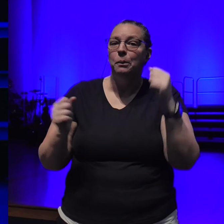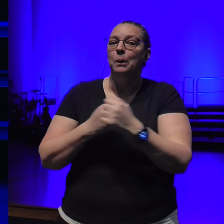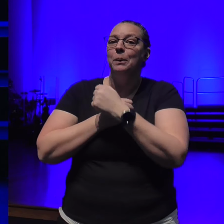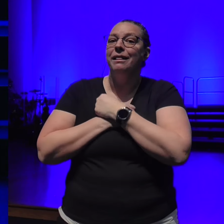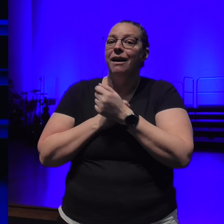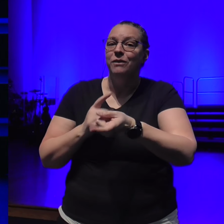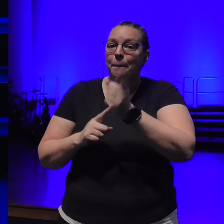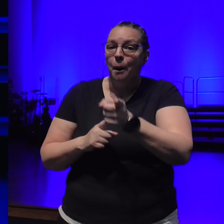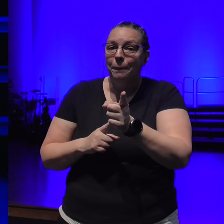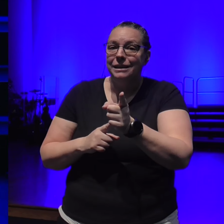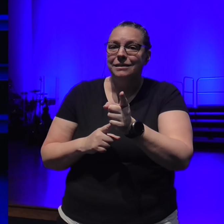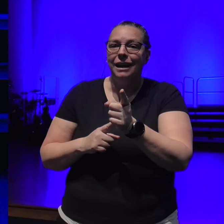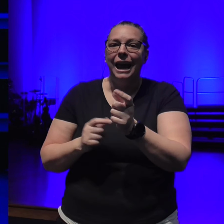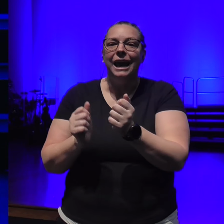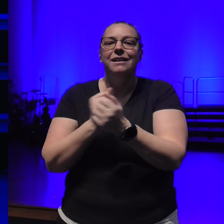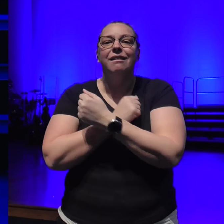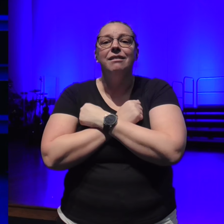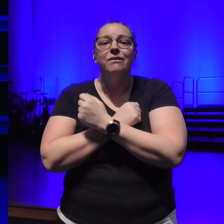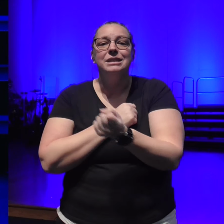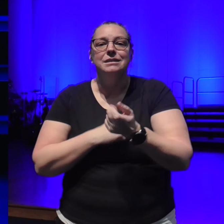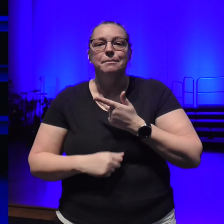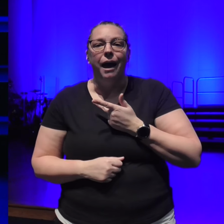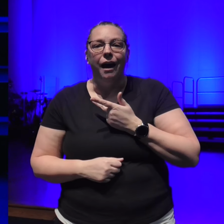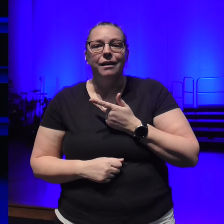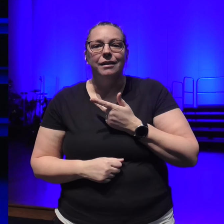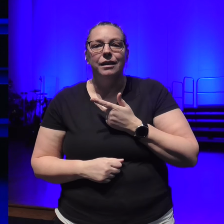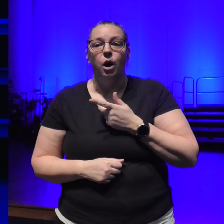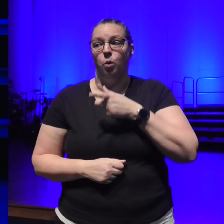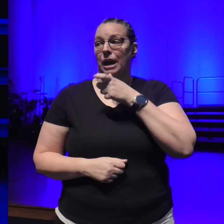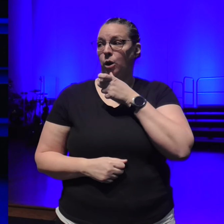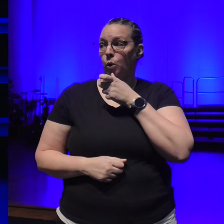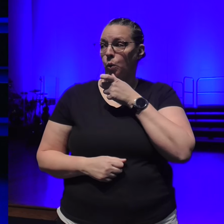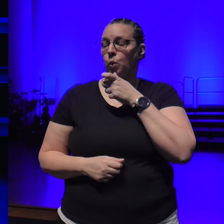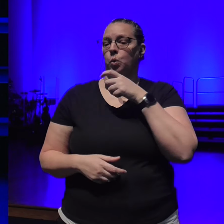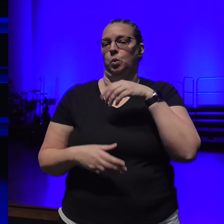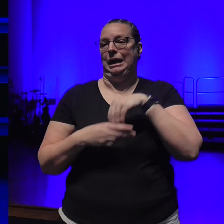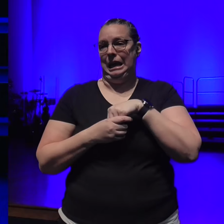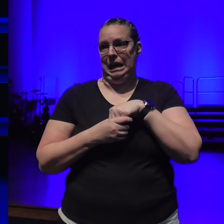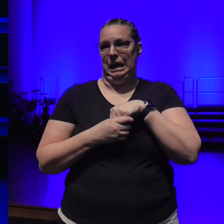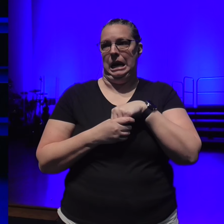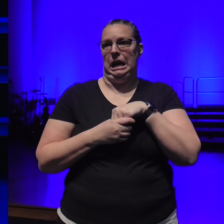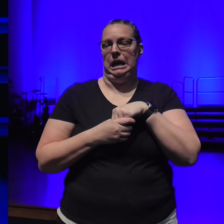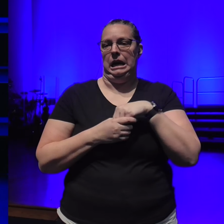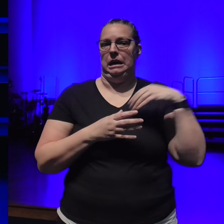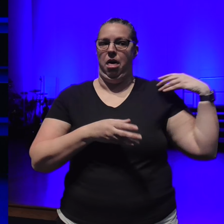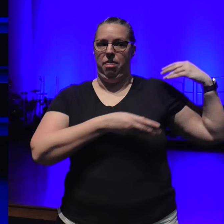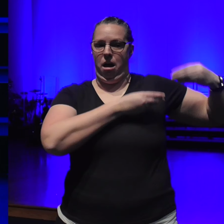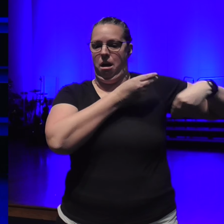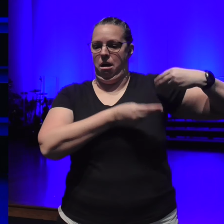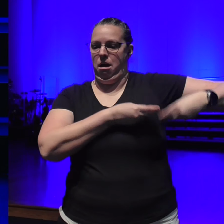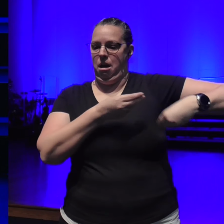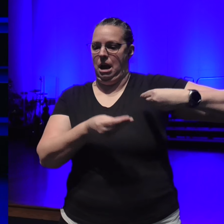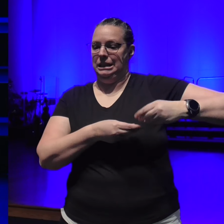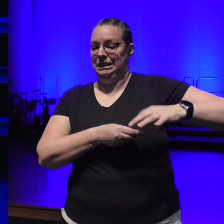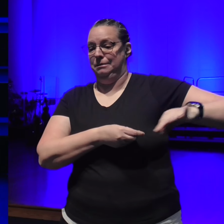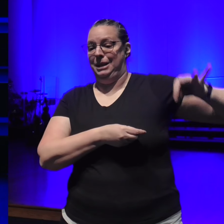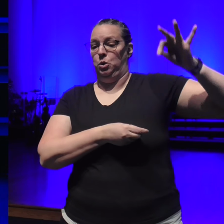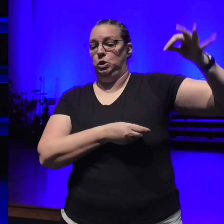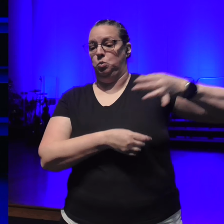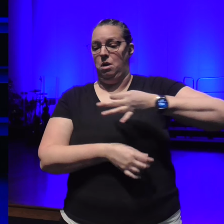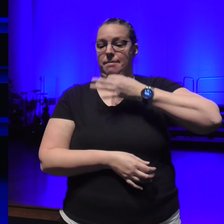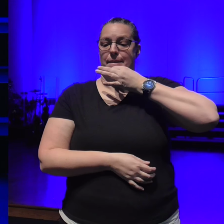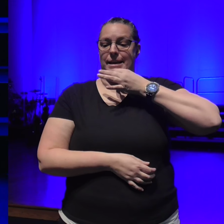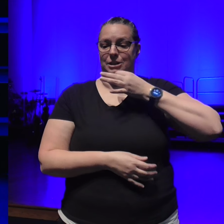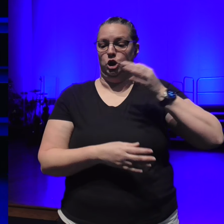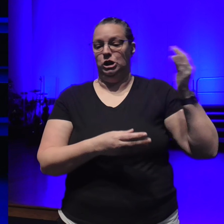back. That's meditation. Who in the lineage of great spiritual masters and heroes gave